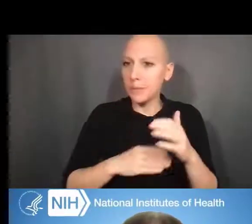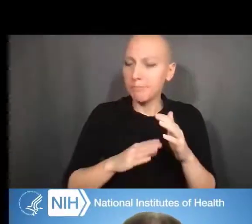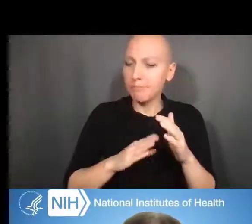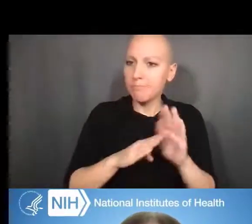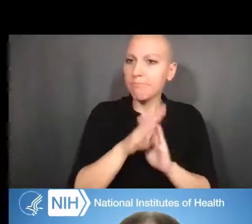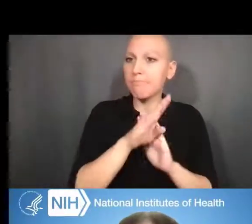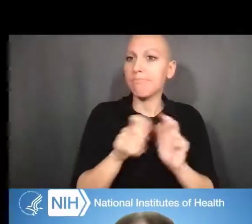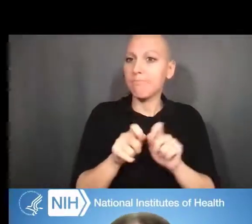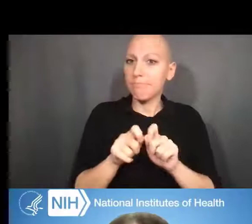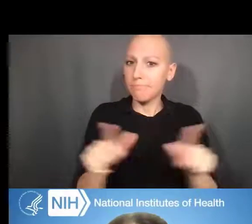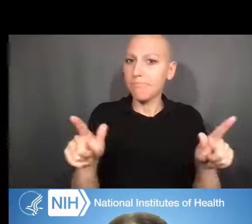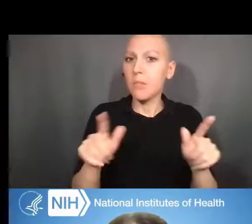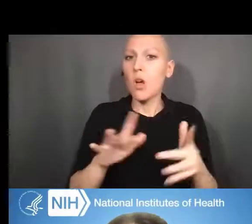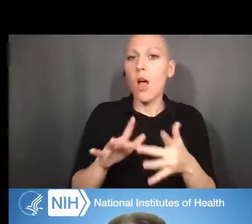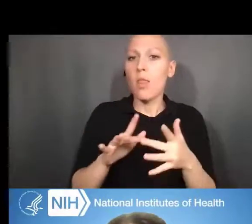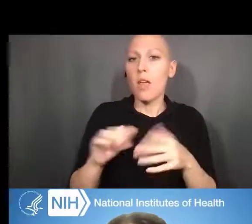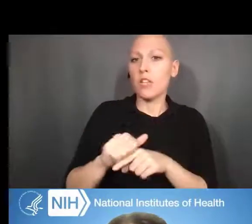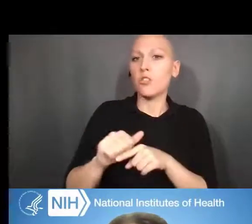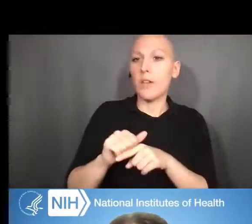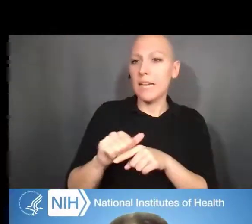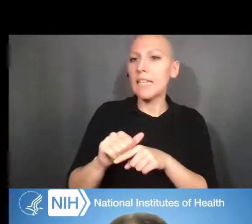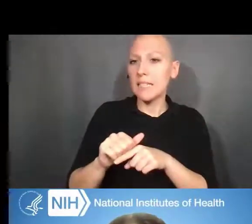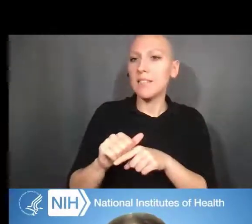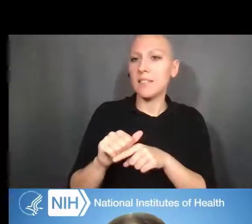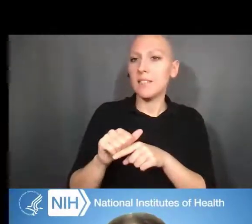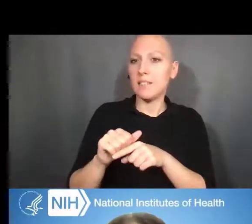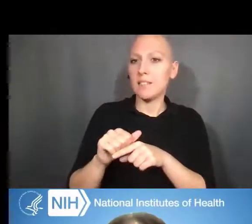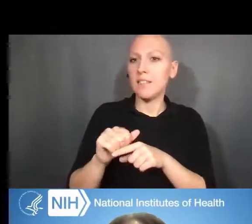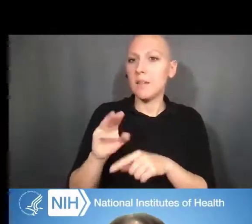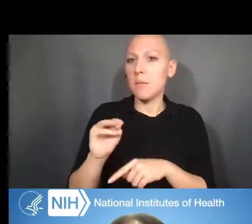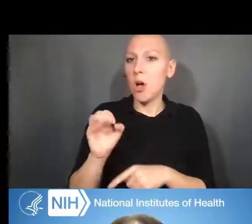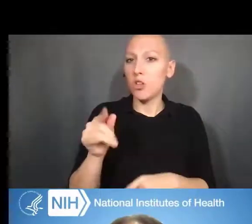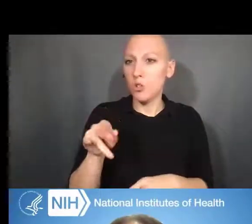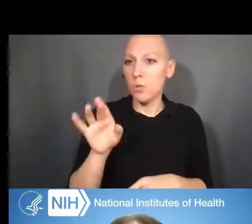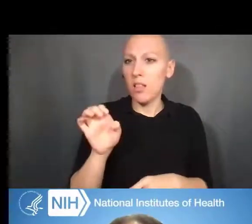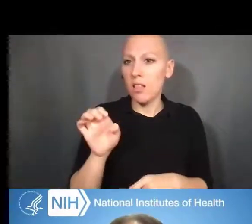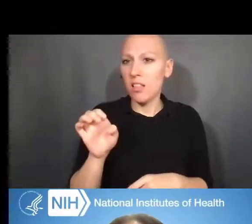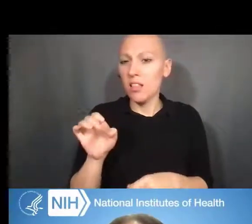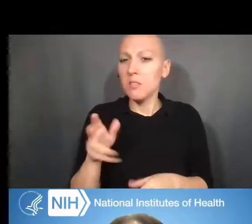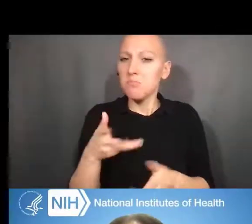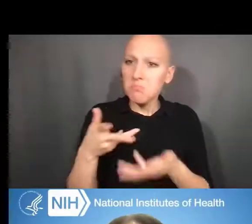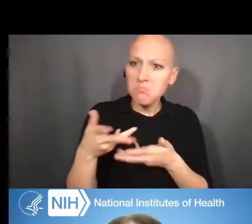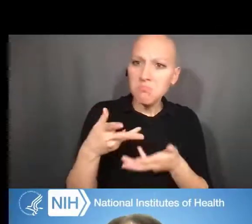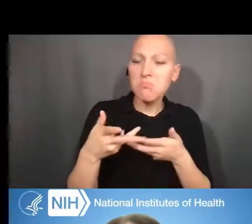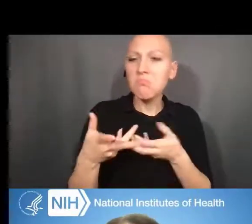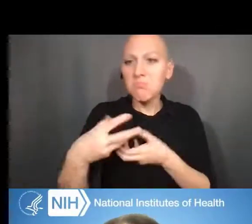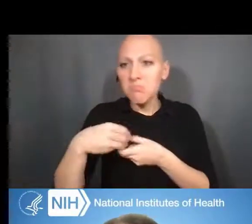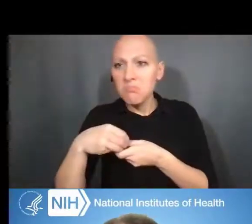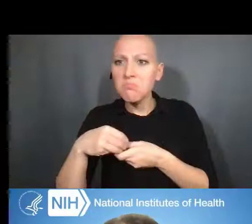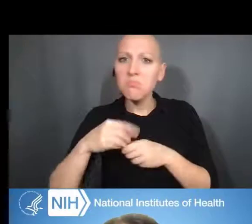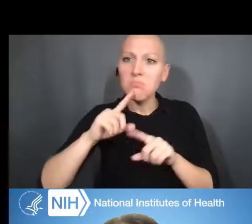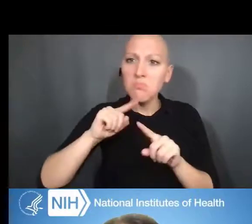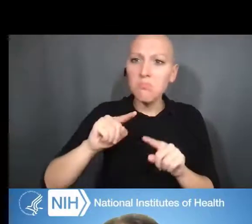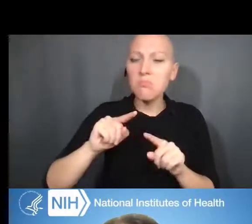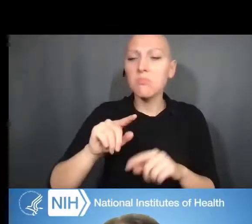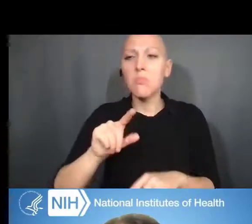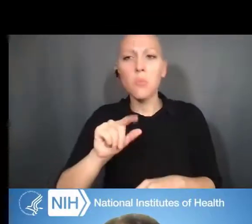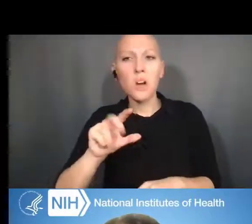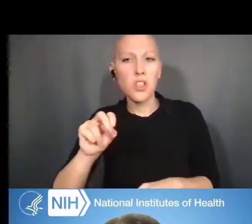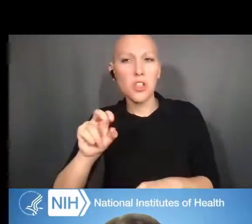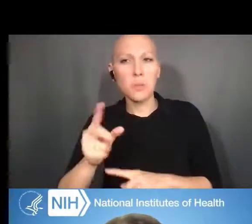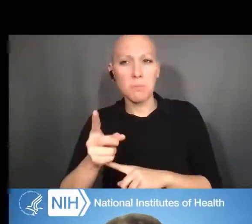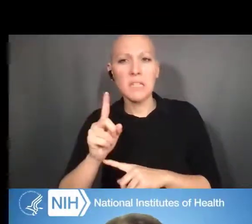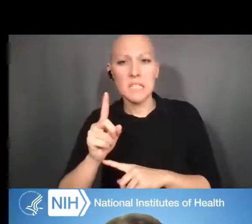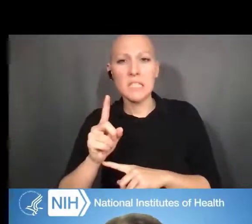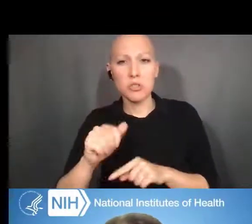module. It's an interactive 20 to 30 minute module, and it really helps for those who are